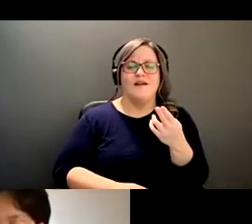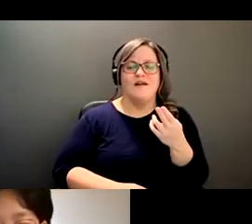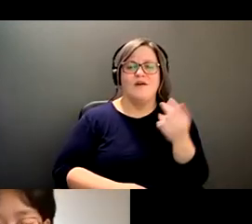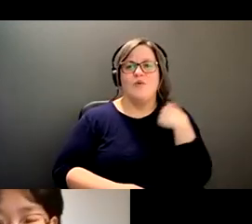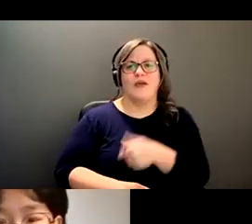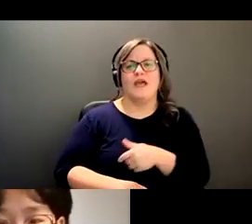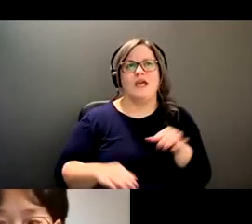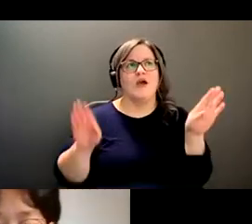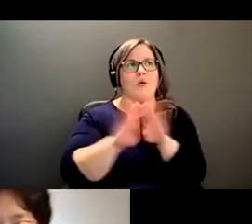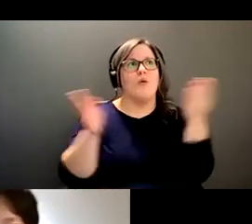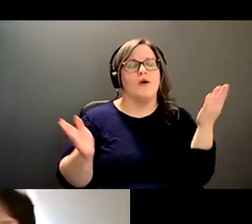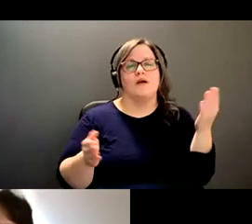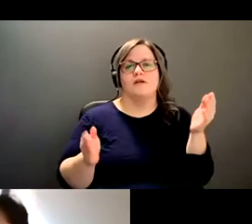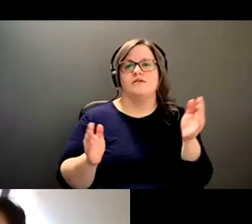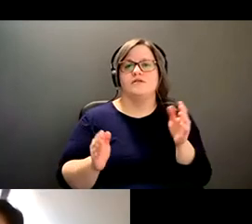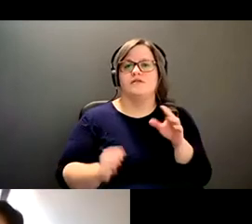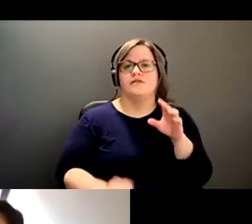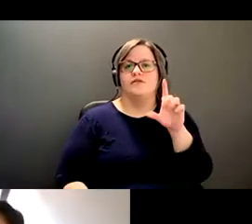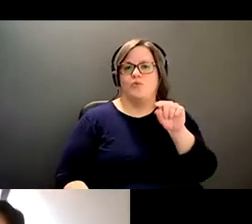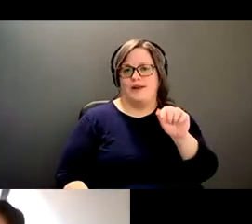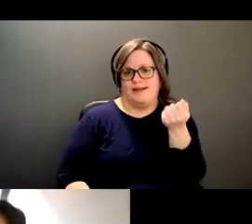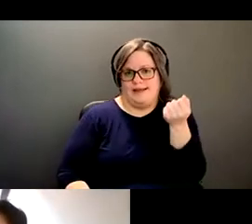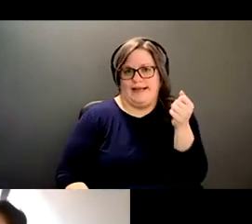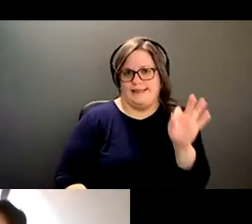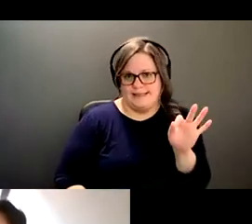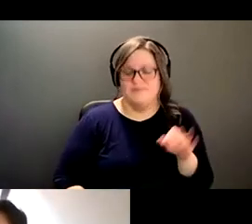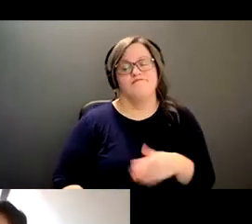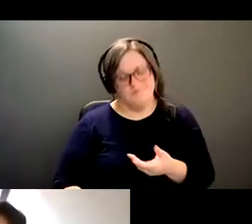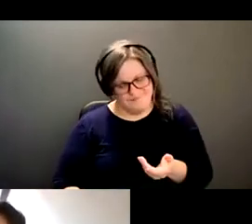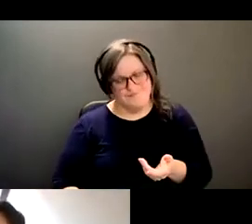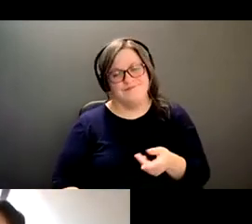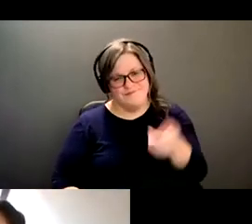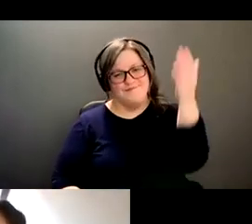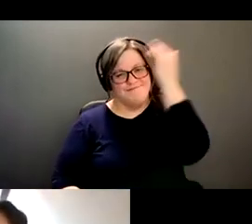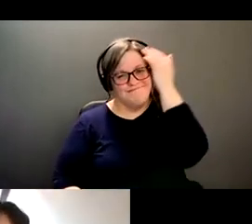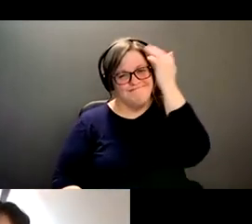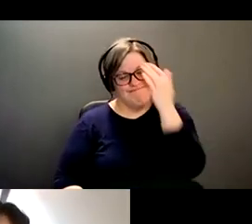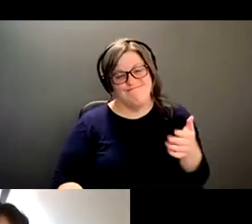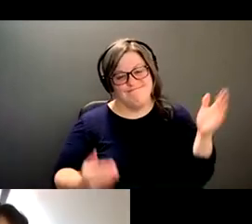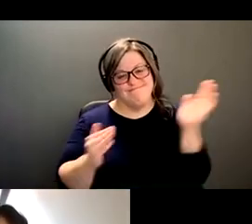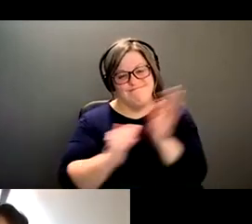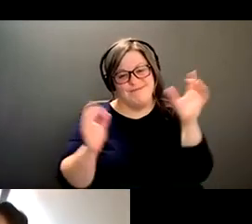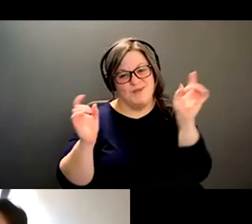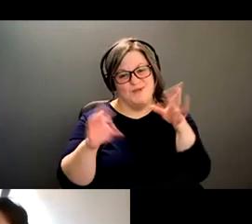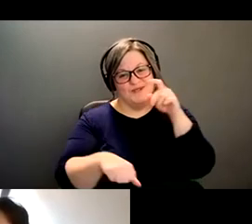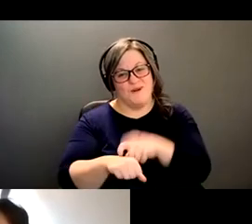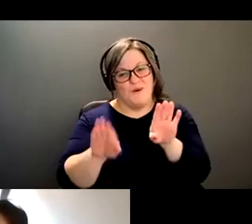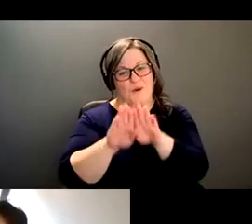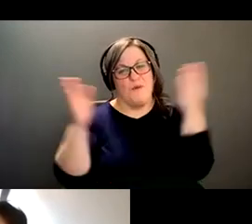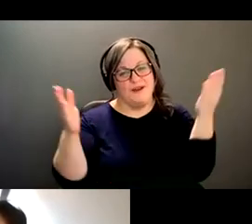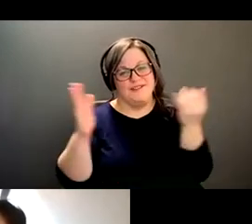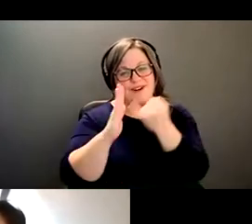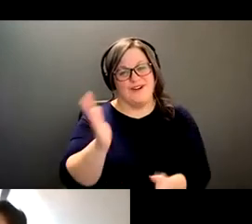of 2019. So as you can imagine, it was probably the worst time to open an artist-run space.